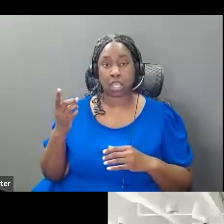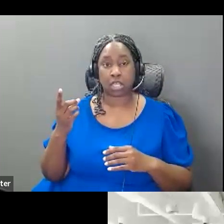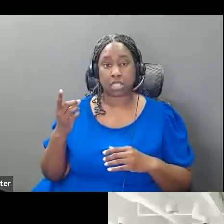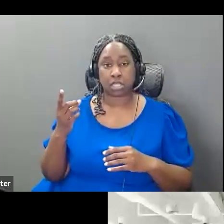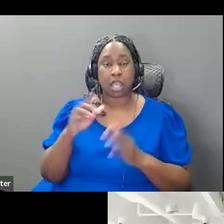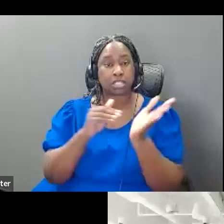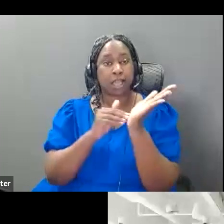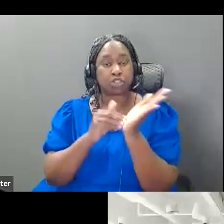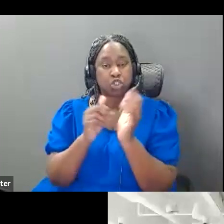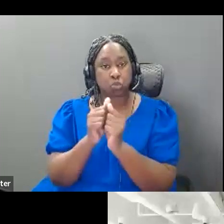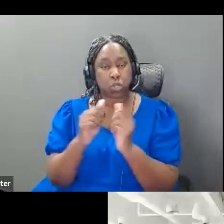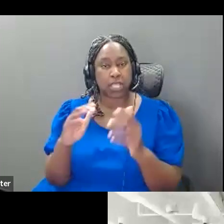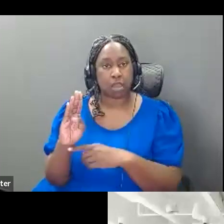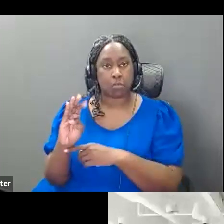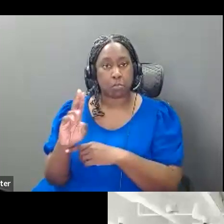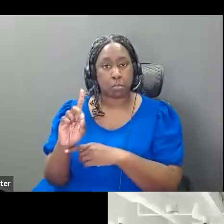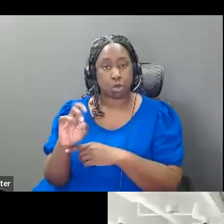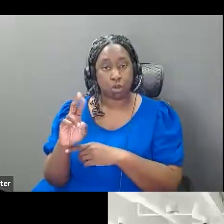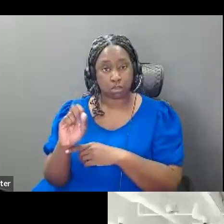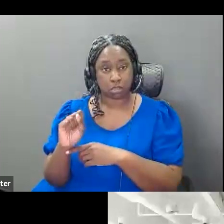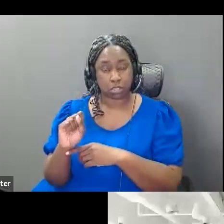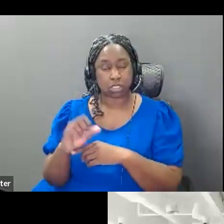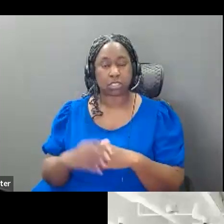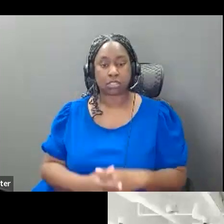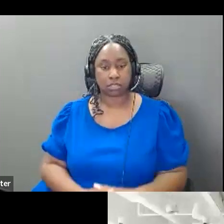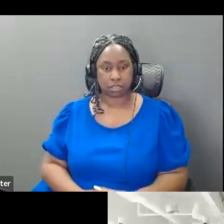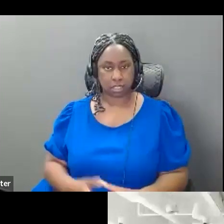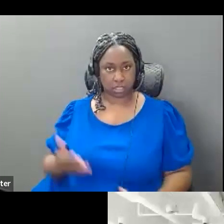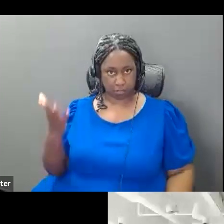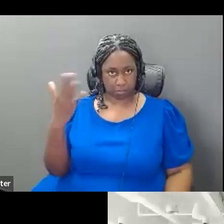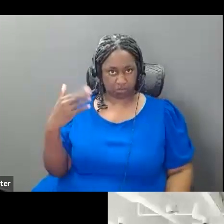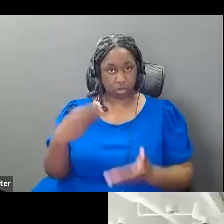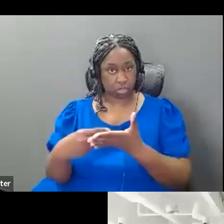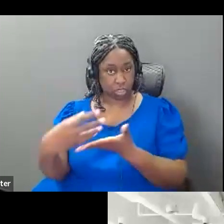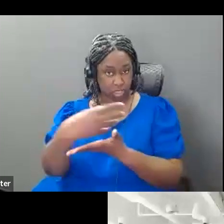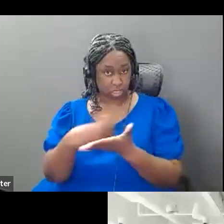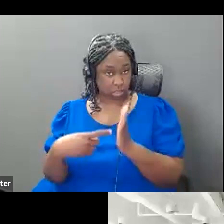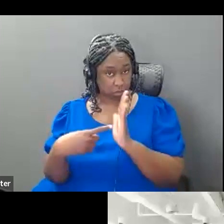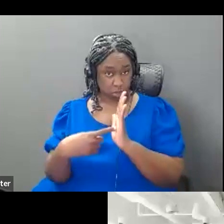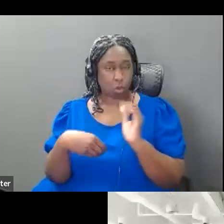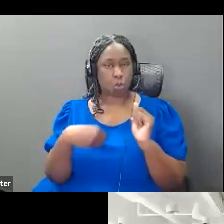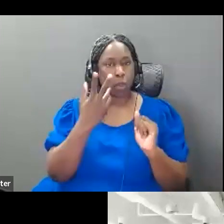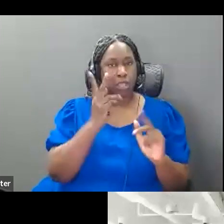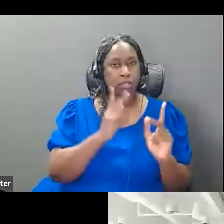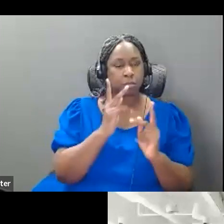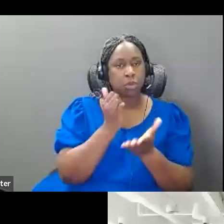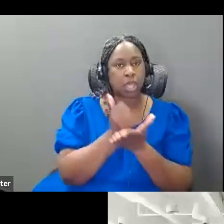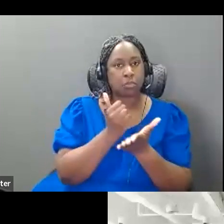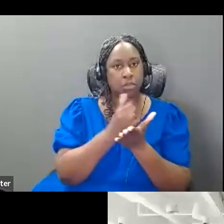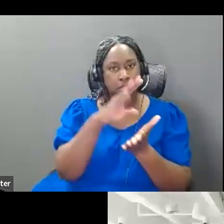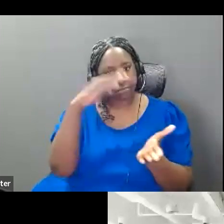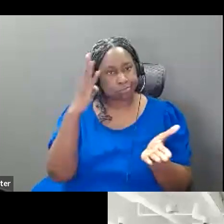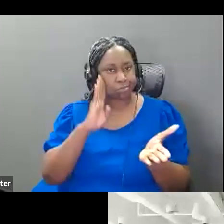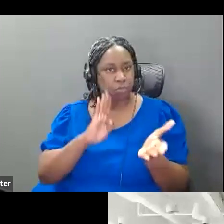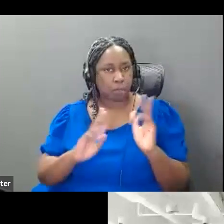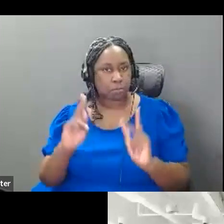Borders. They had they used to do fundraising by showing white people helping Black and brown